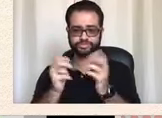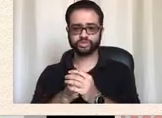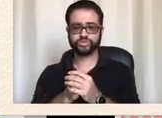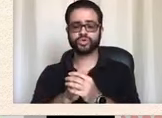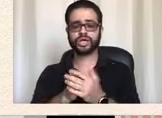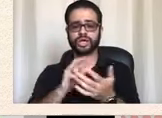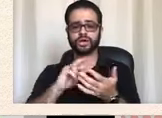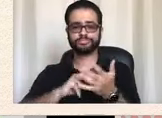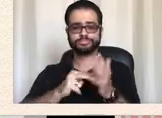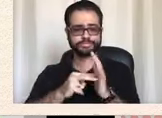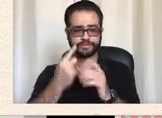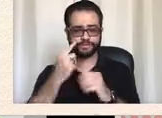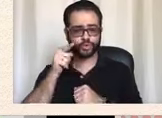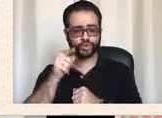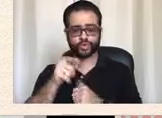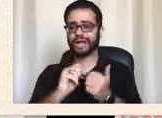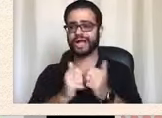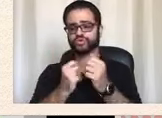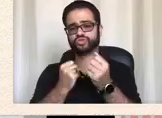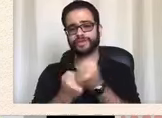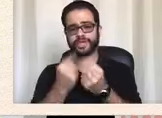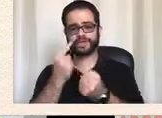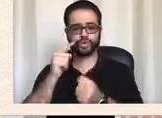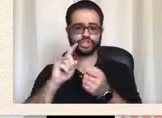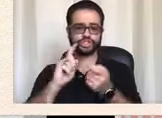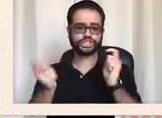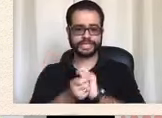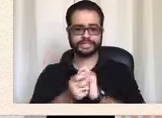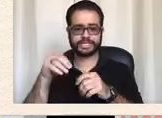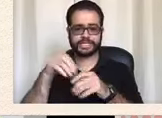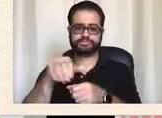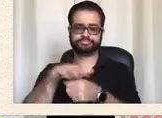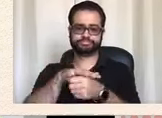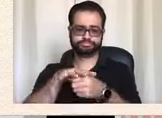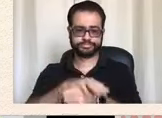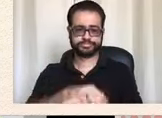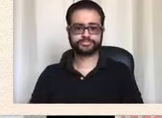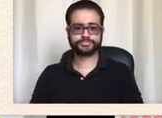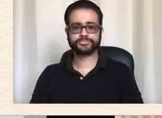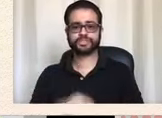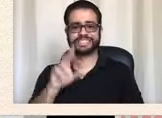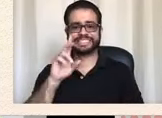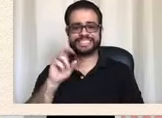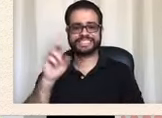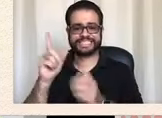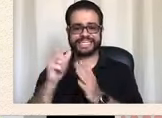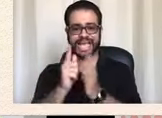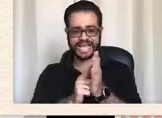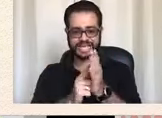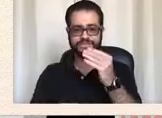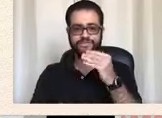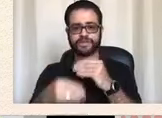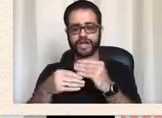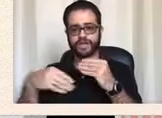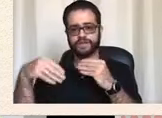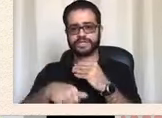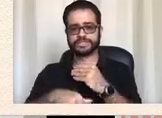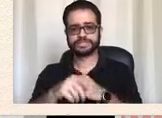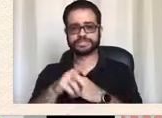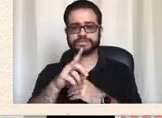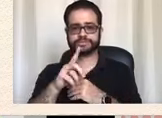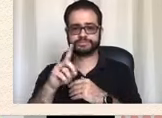for change in those areas. So the DD Act has funded the Developmental Disabilities Council, and they fully fund